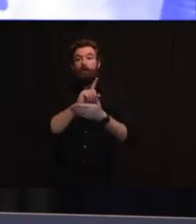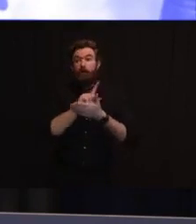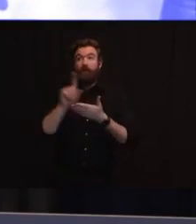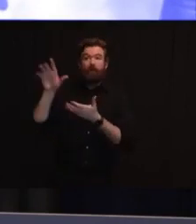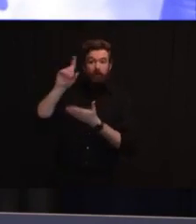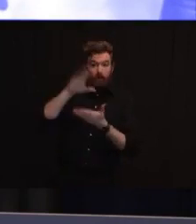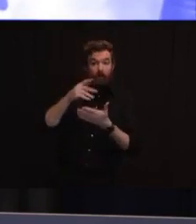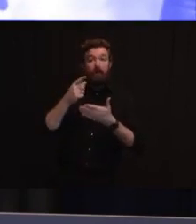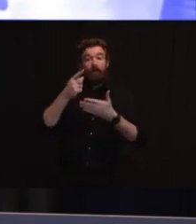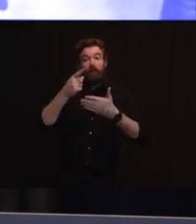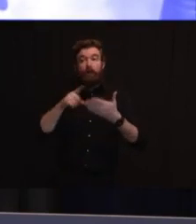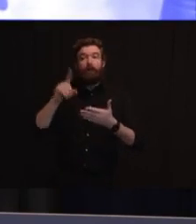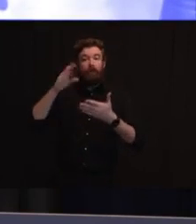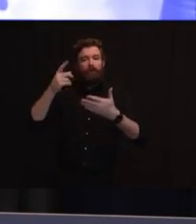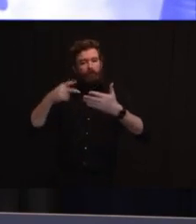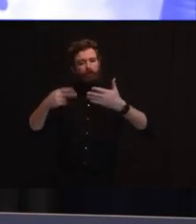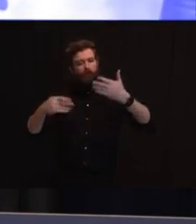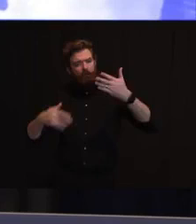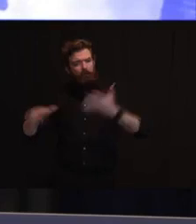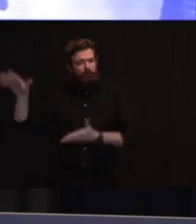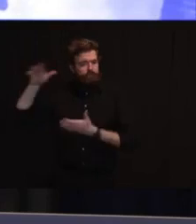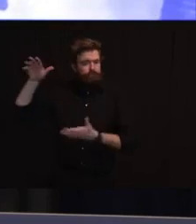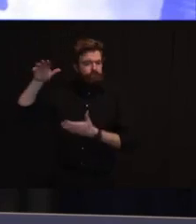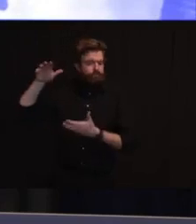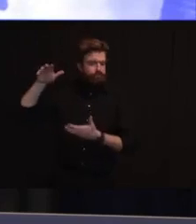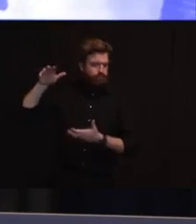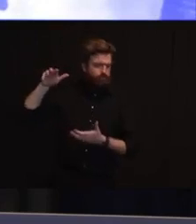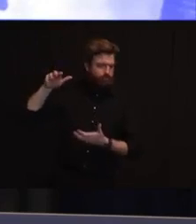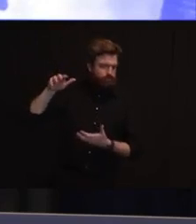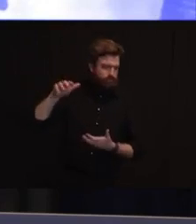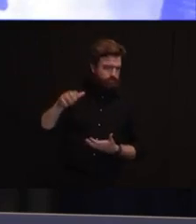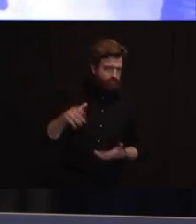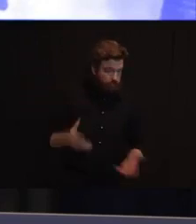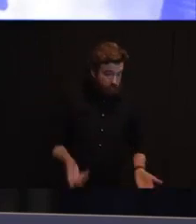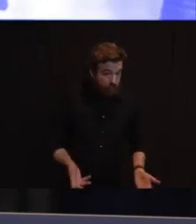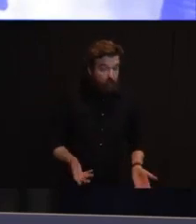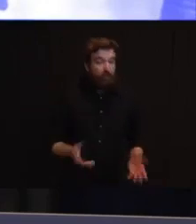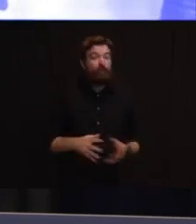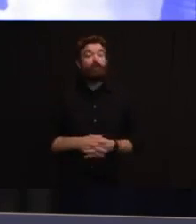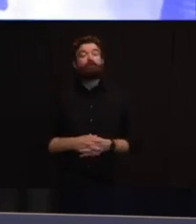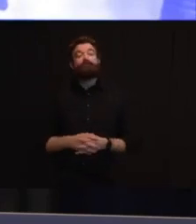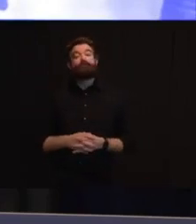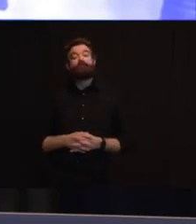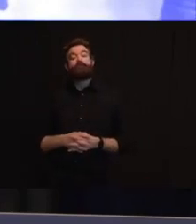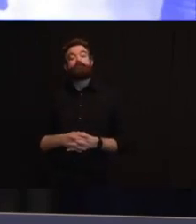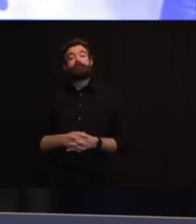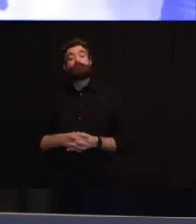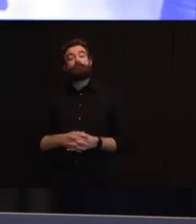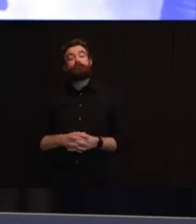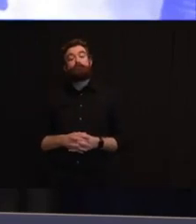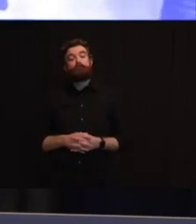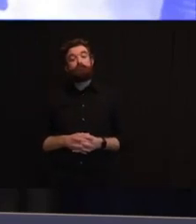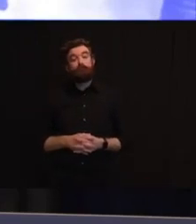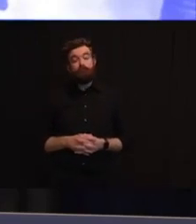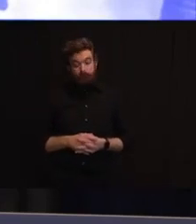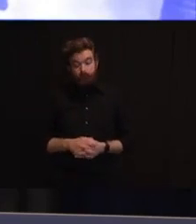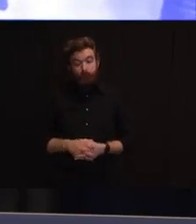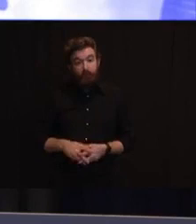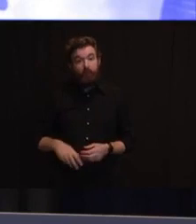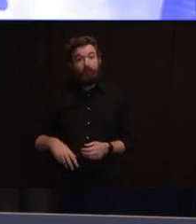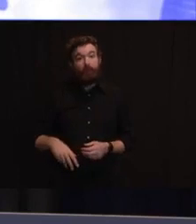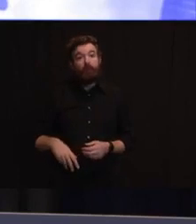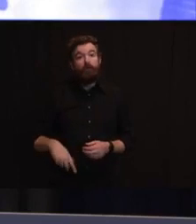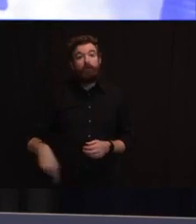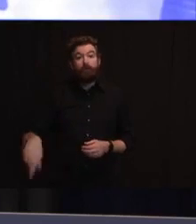individuals can be vaccinated each week, while there are over 4 million New Jerseyans who